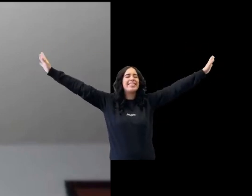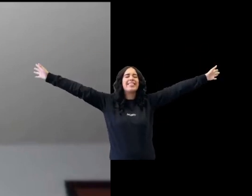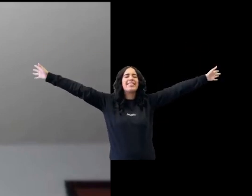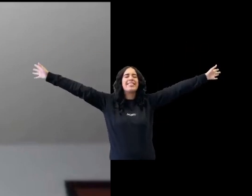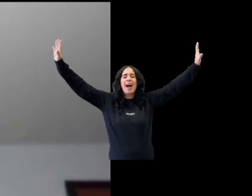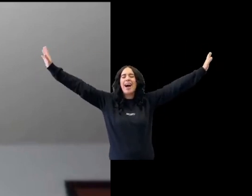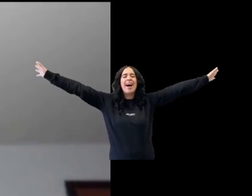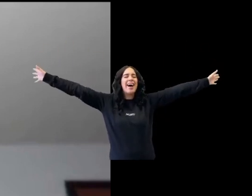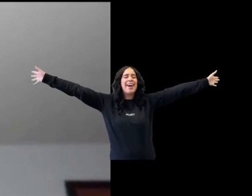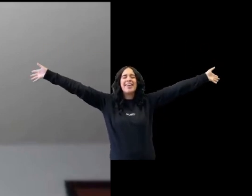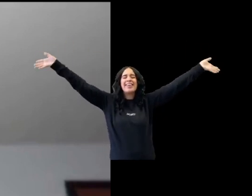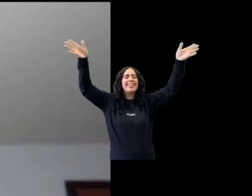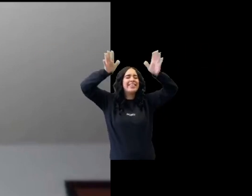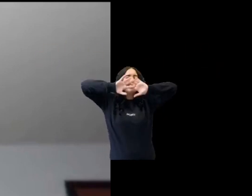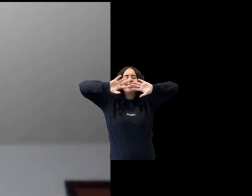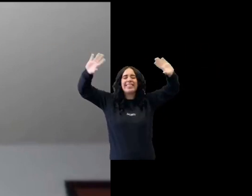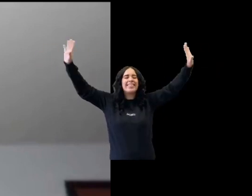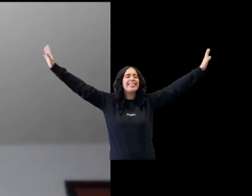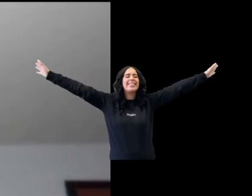stroller.